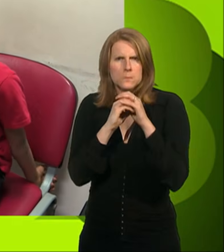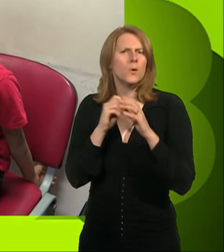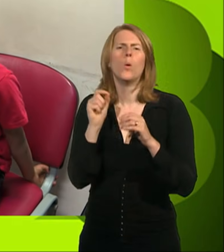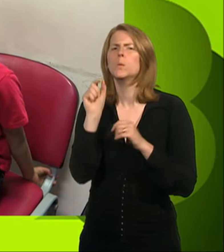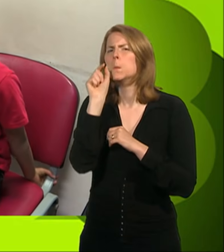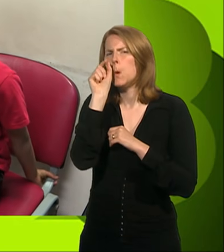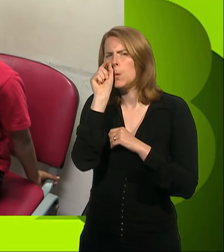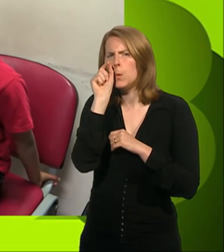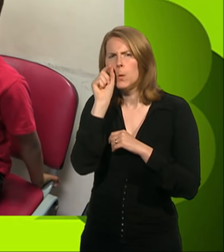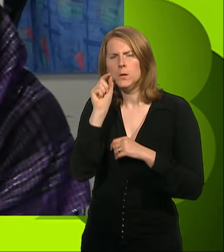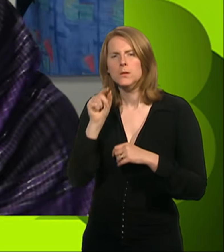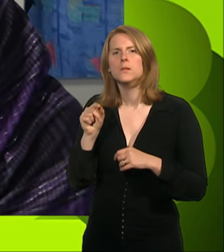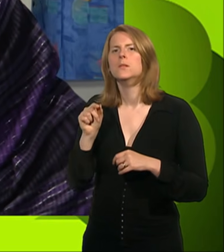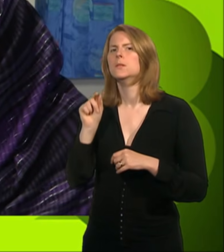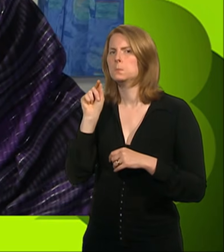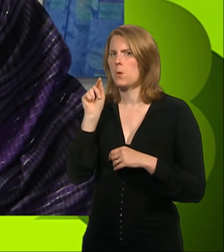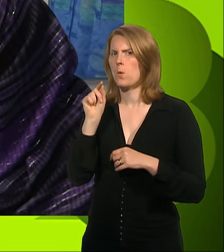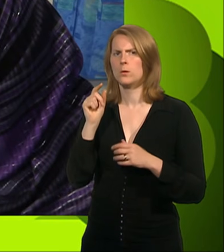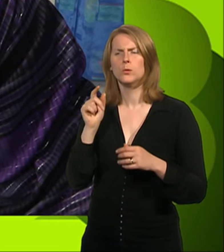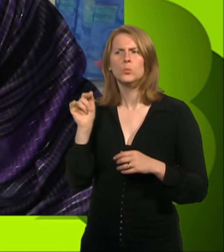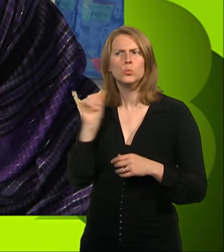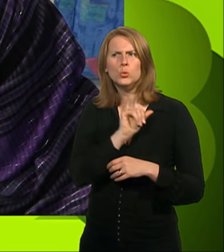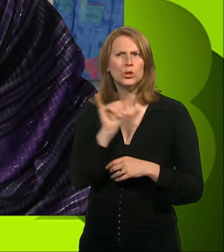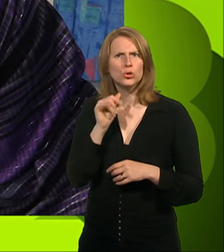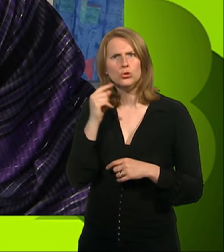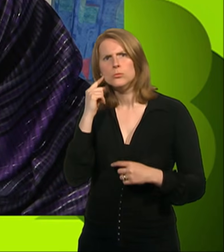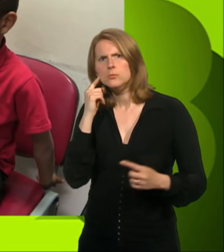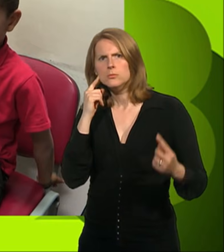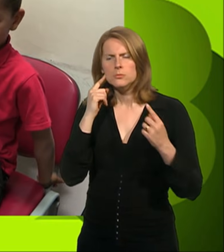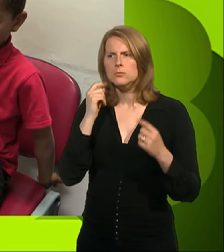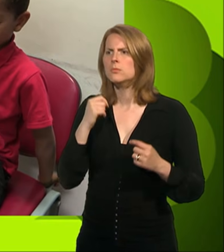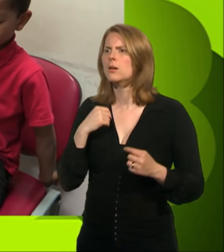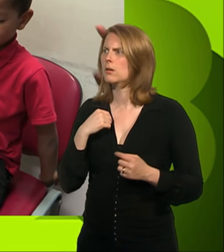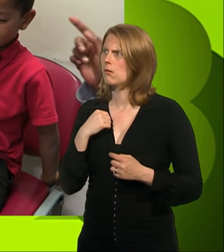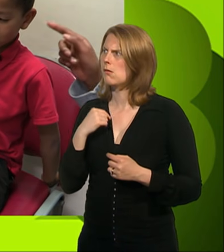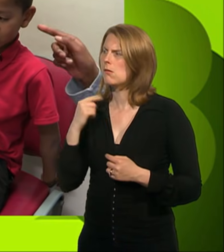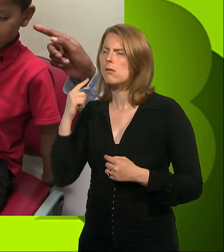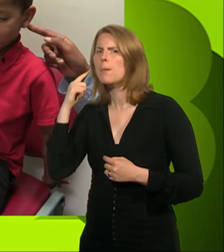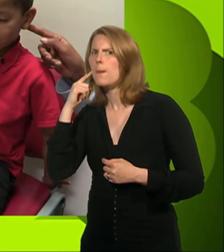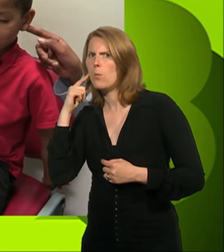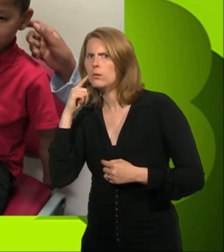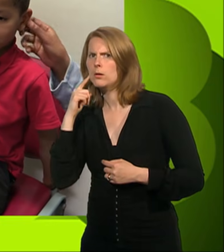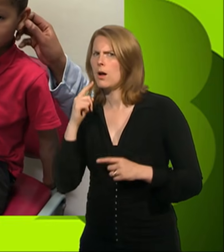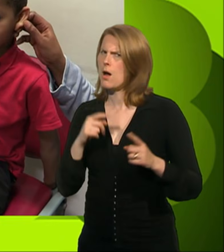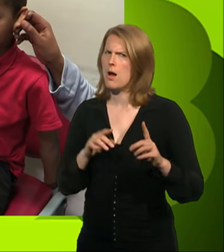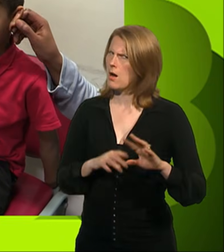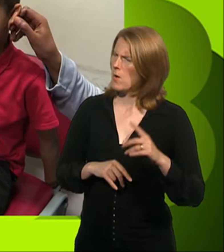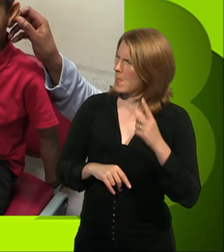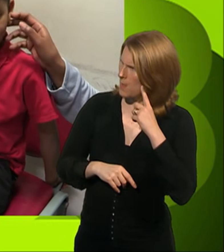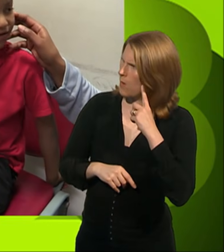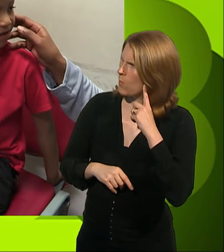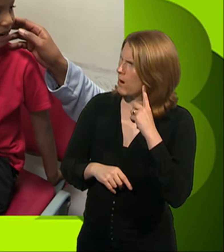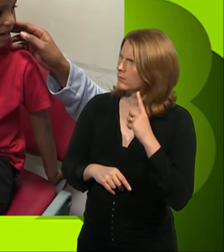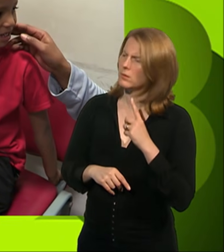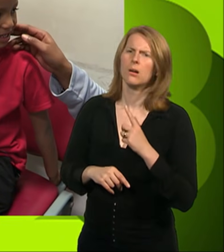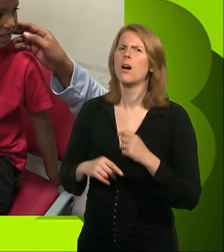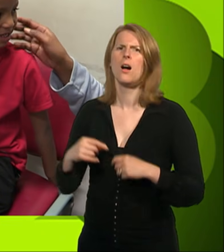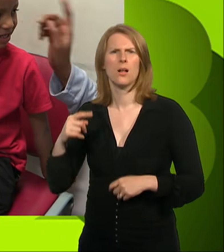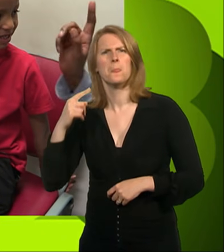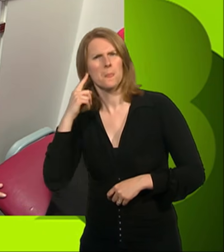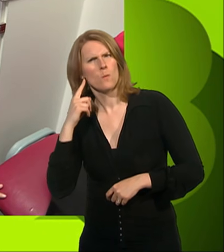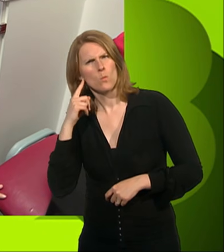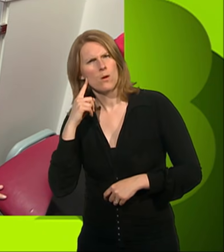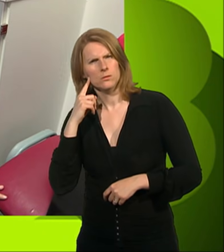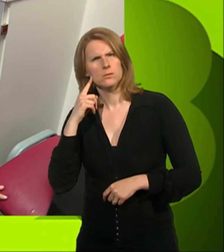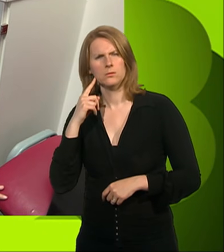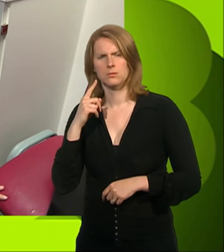Just small. Just a small one. Okay, and which ear is it in? This one. The right one. Oh, okay, or the left one.